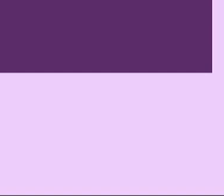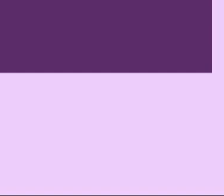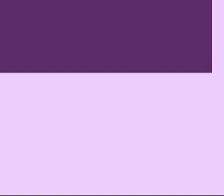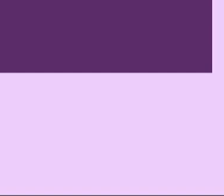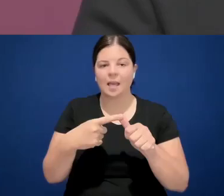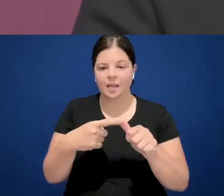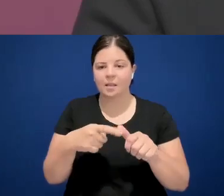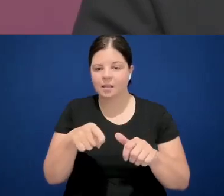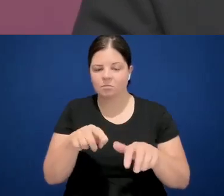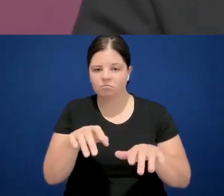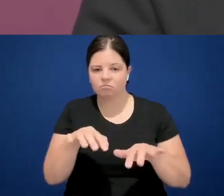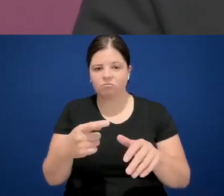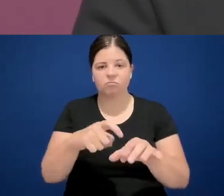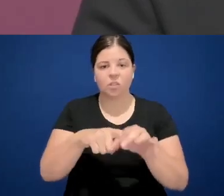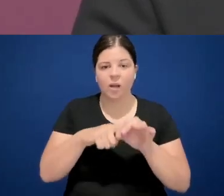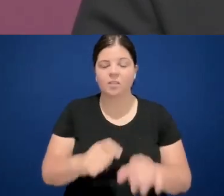panel.